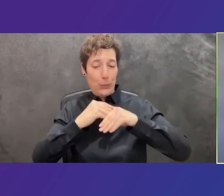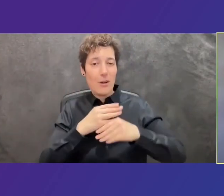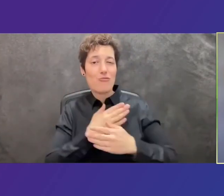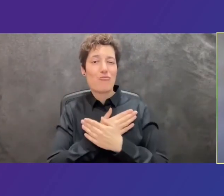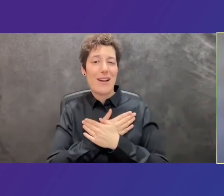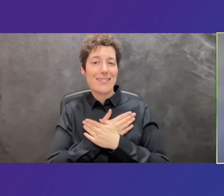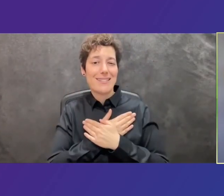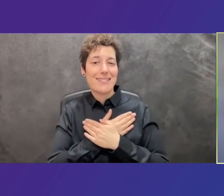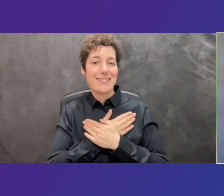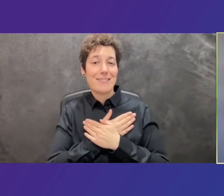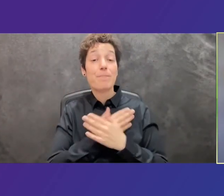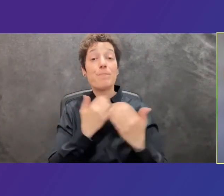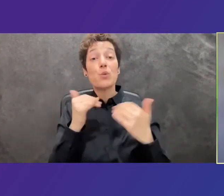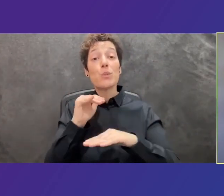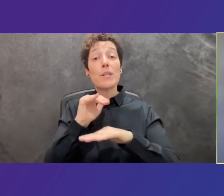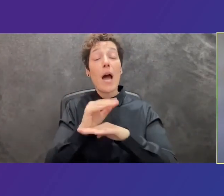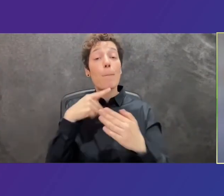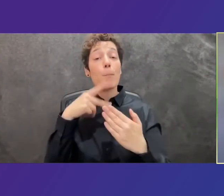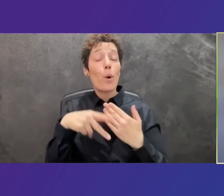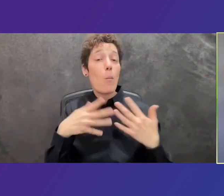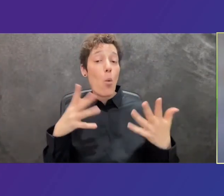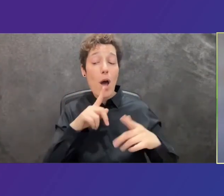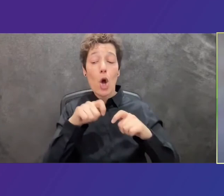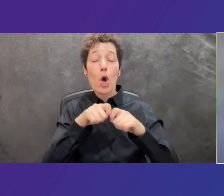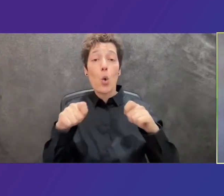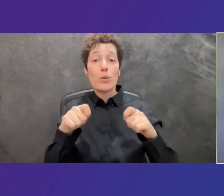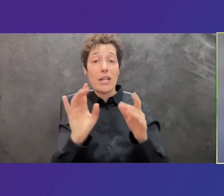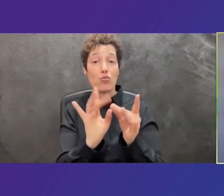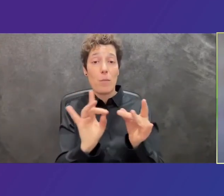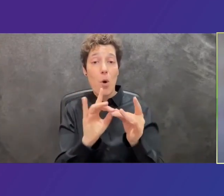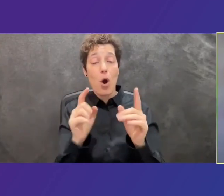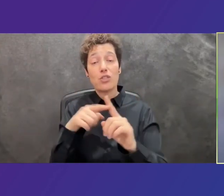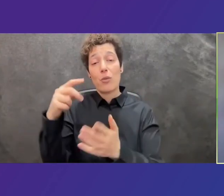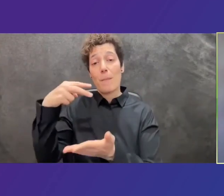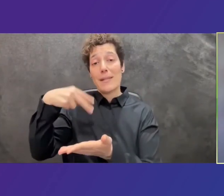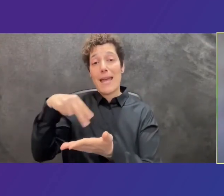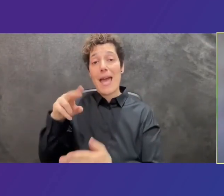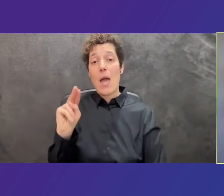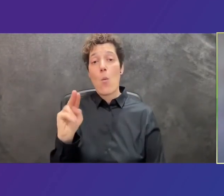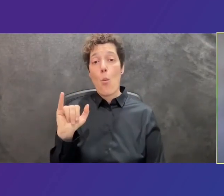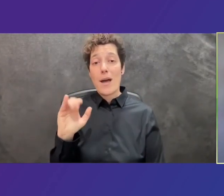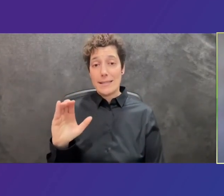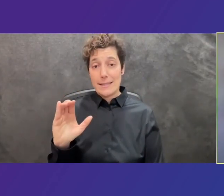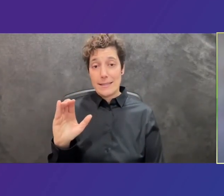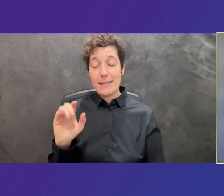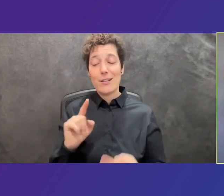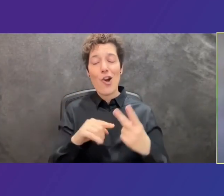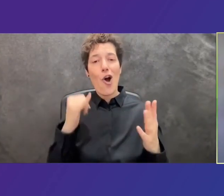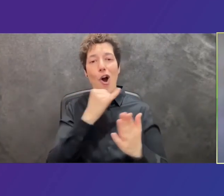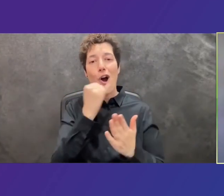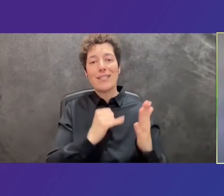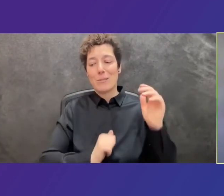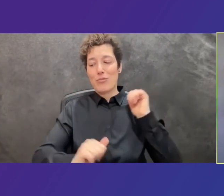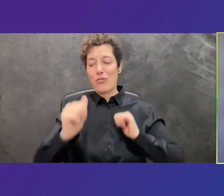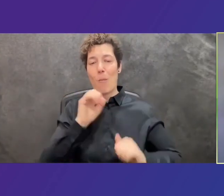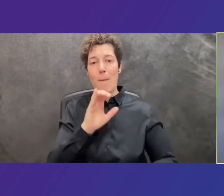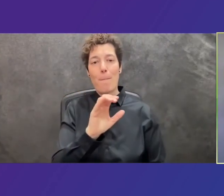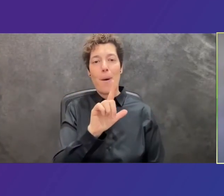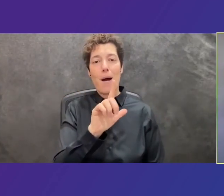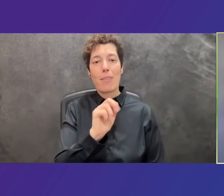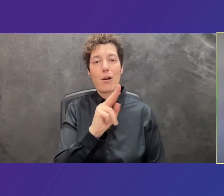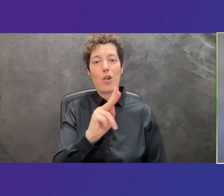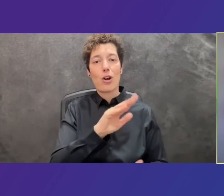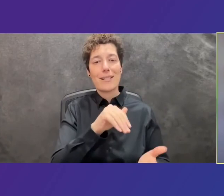Tonight's program includes closing remarks from Dance NYC, artistic offerings by the Clark Center and